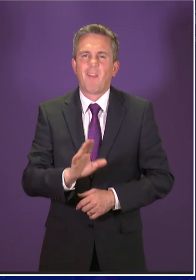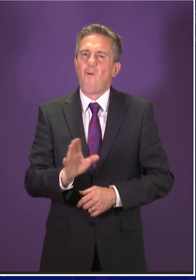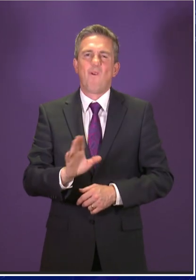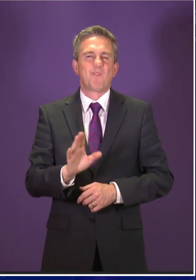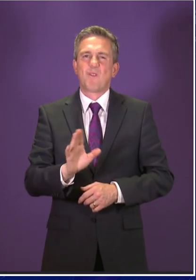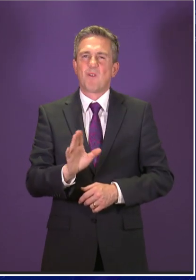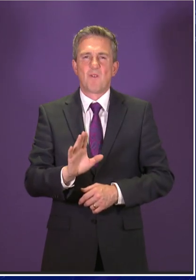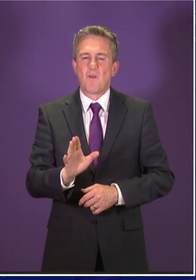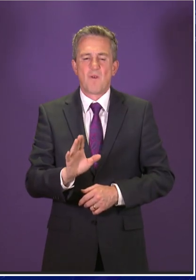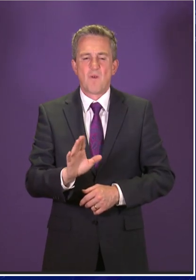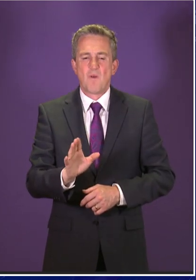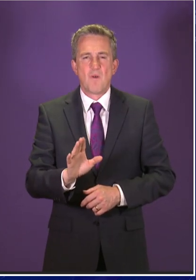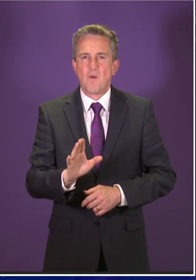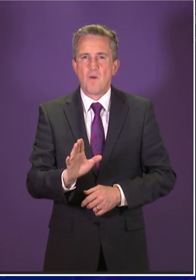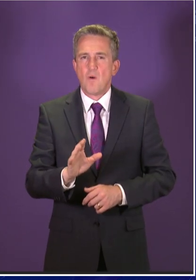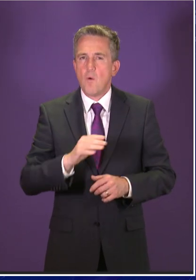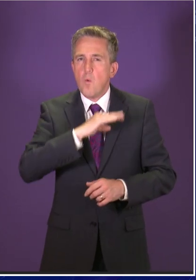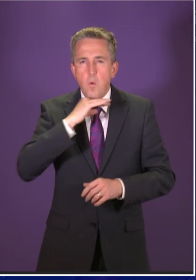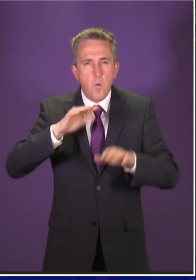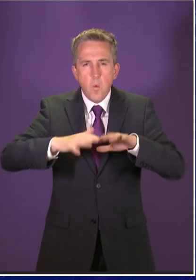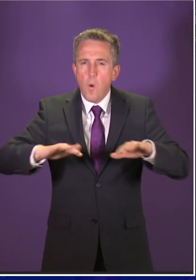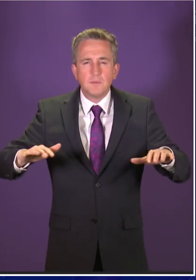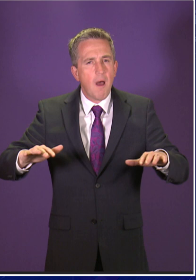No. No, no, no, no, no, no, not water.